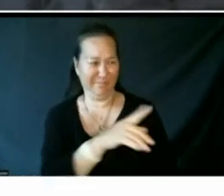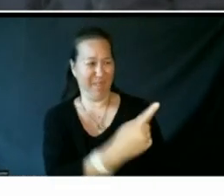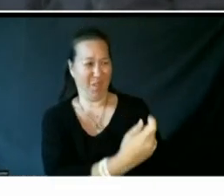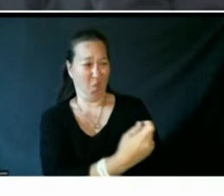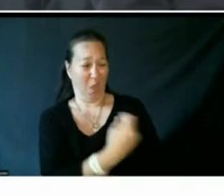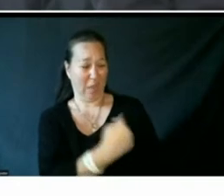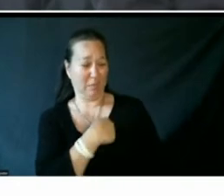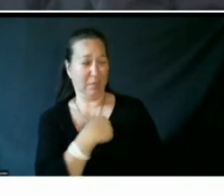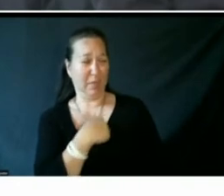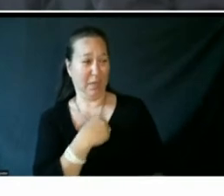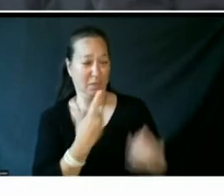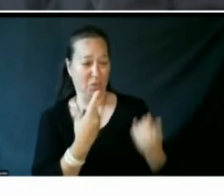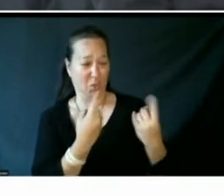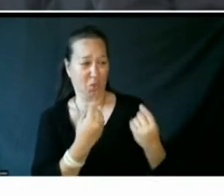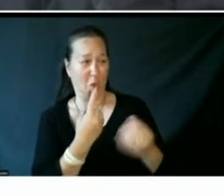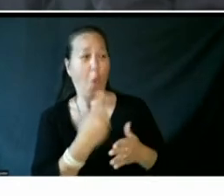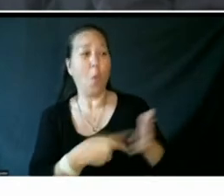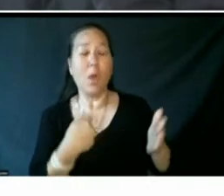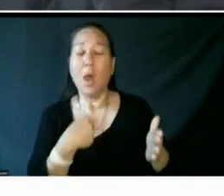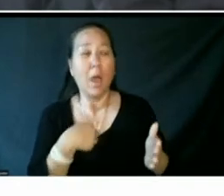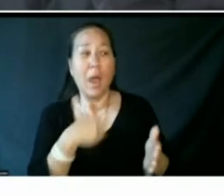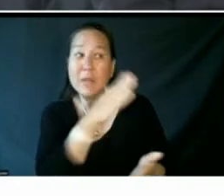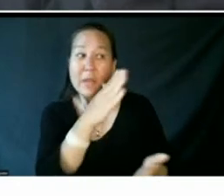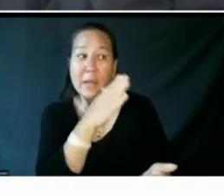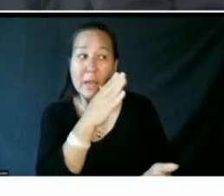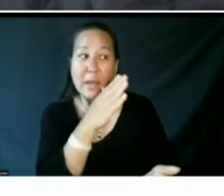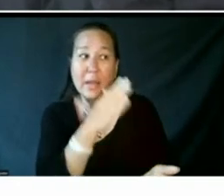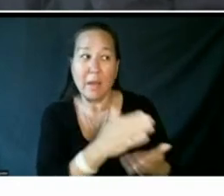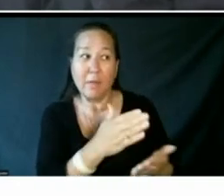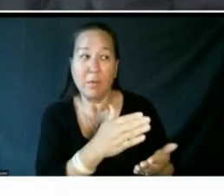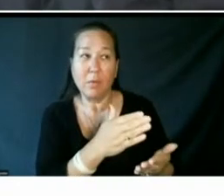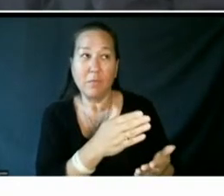history, the history of the United States.